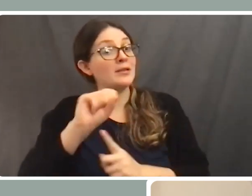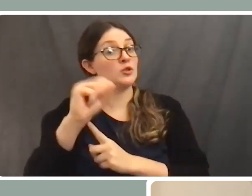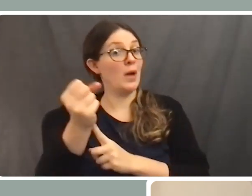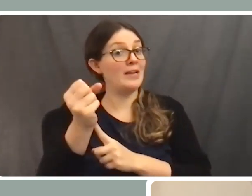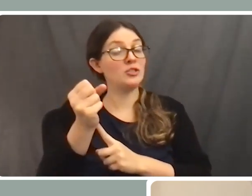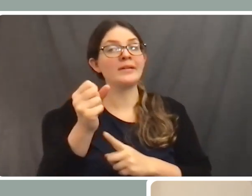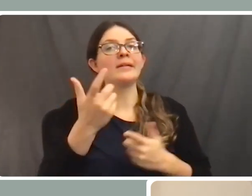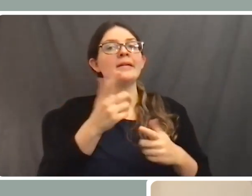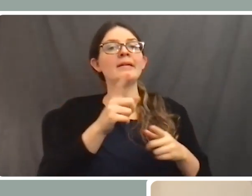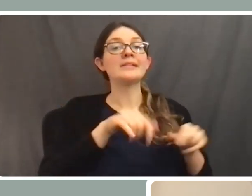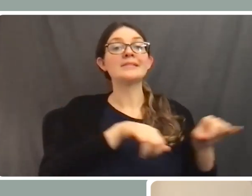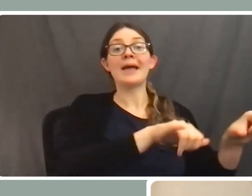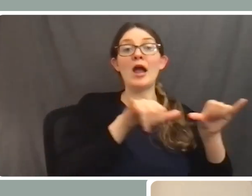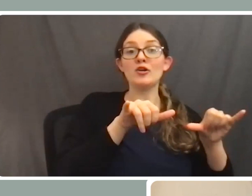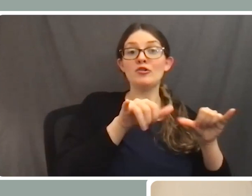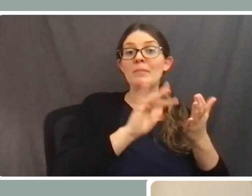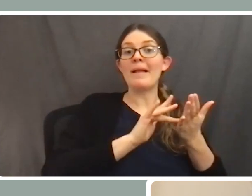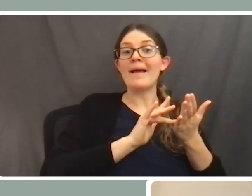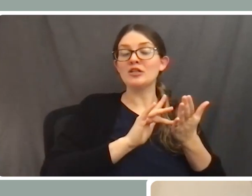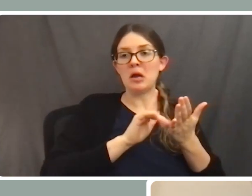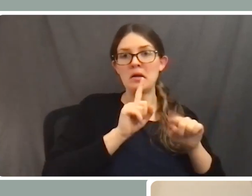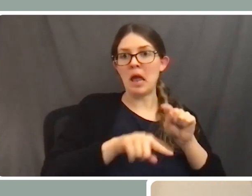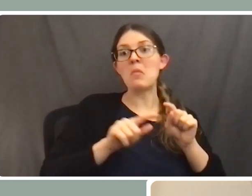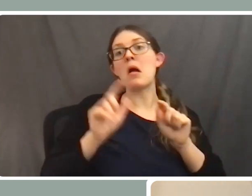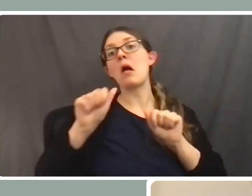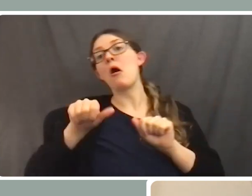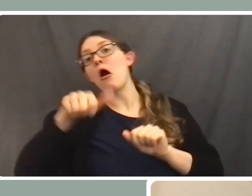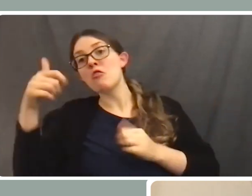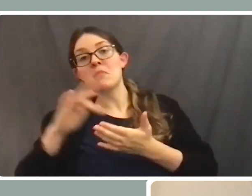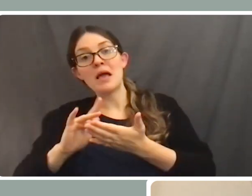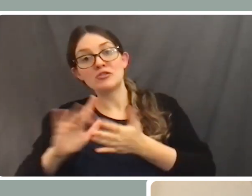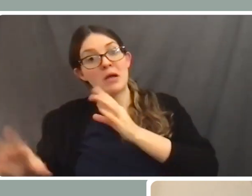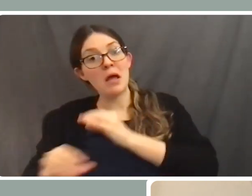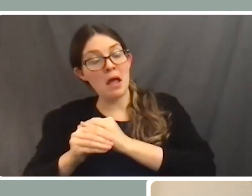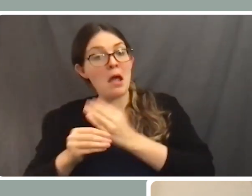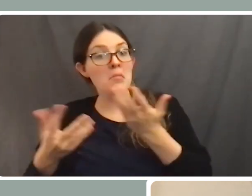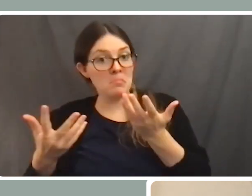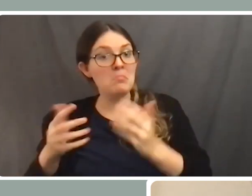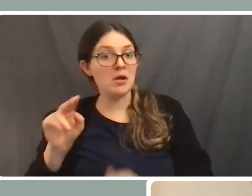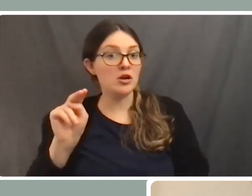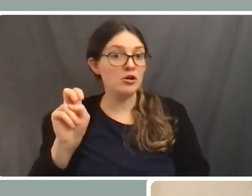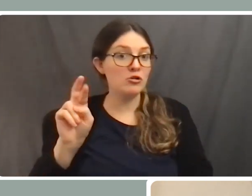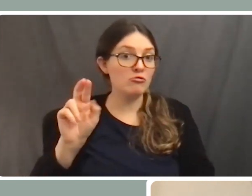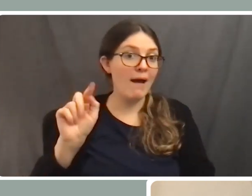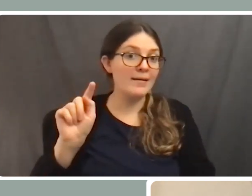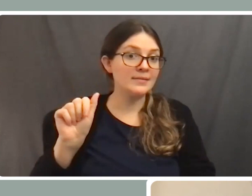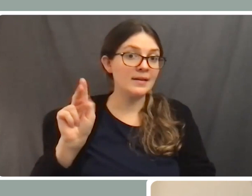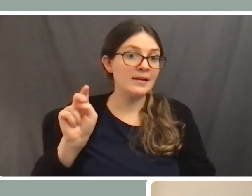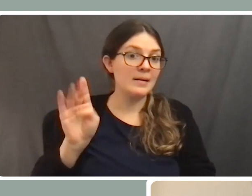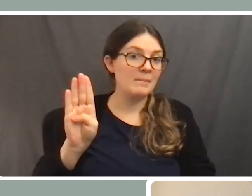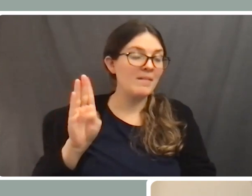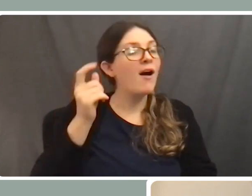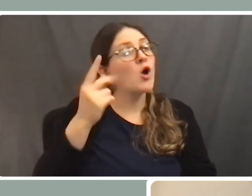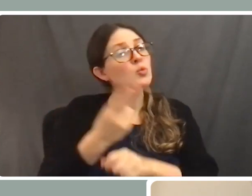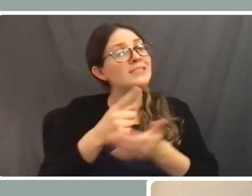standard anti-HER2 add-on drug, that would be a time to think more about adding something on like the Neratinib. So it is used, but it's not used